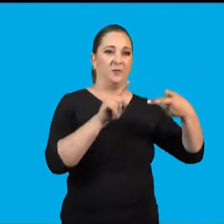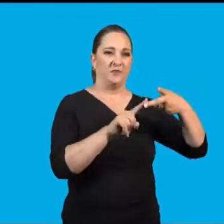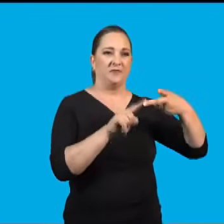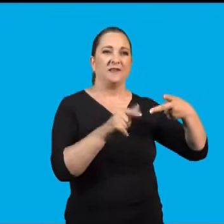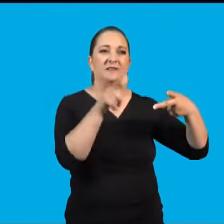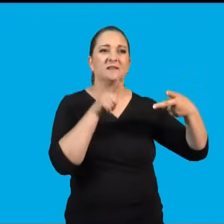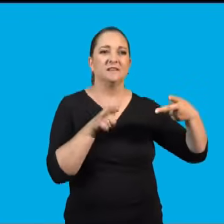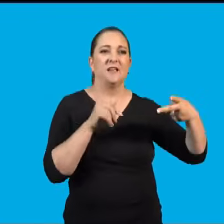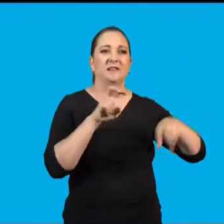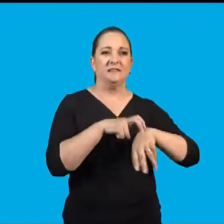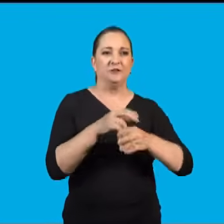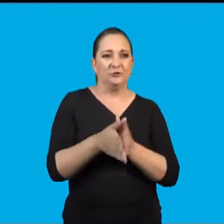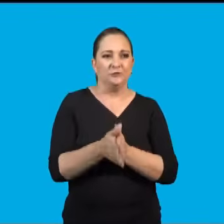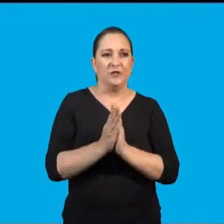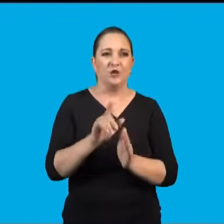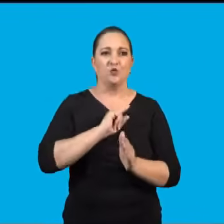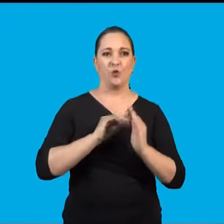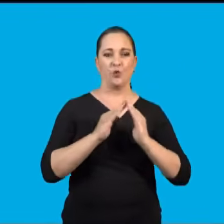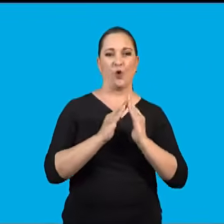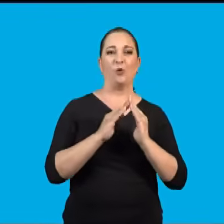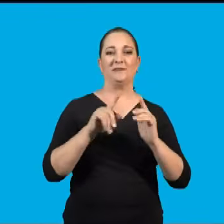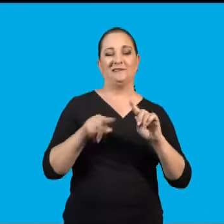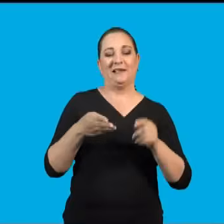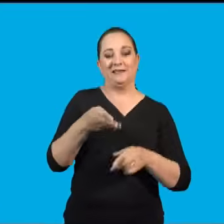restrictions on unions in these regions.